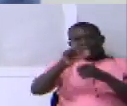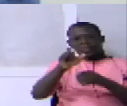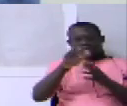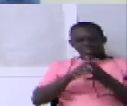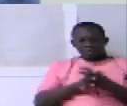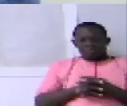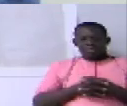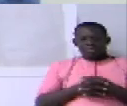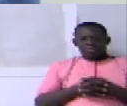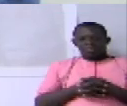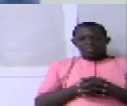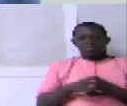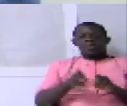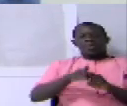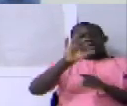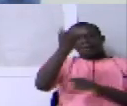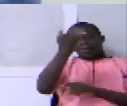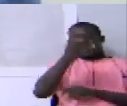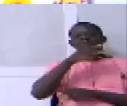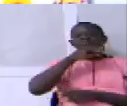kasola je. Yes, sir.